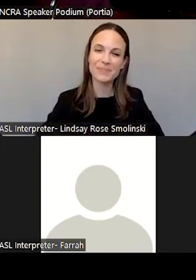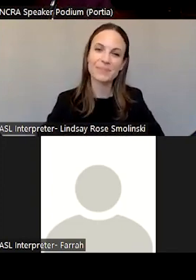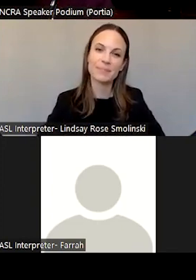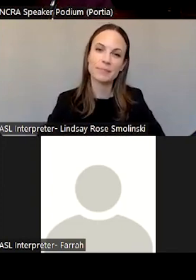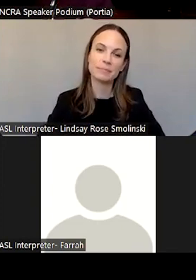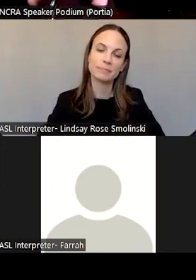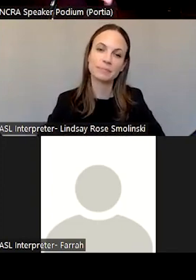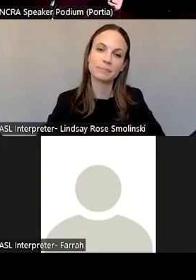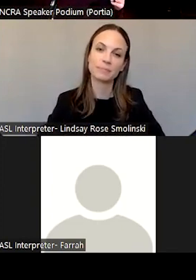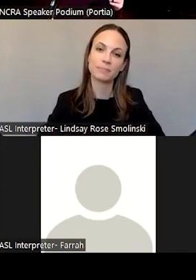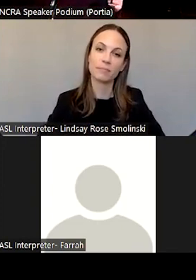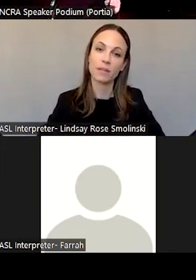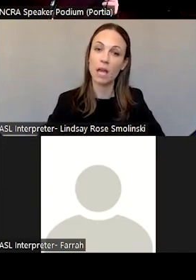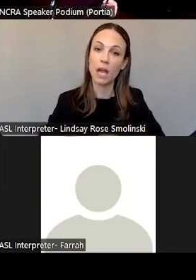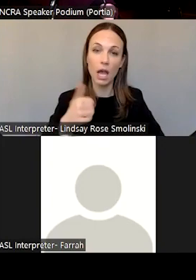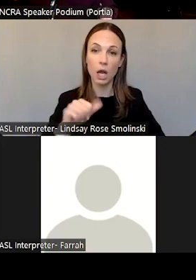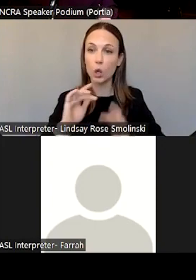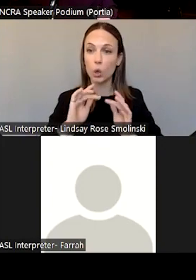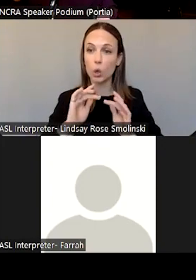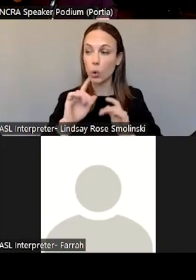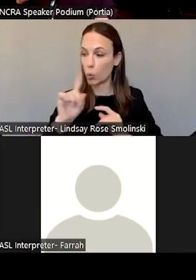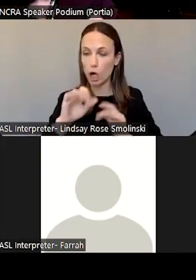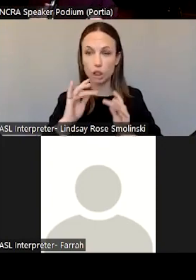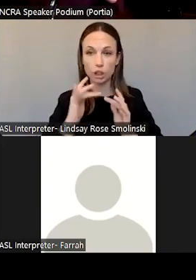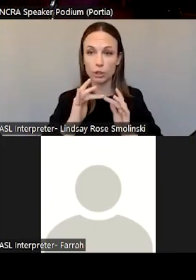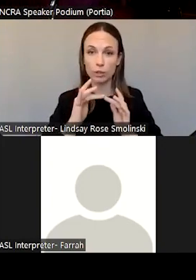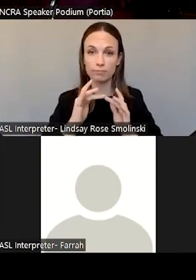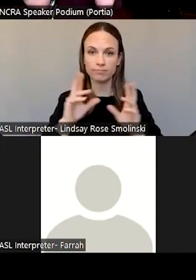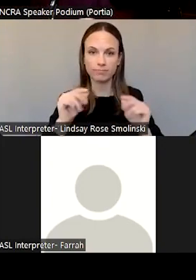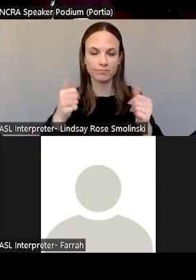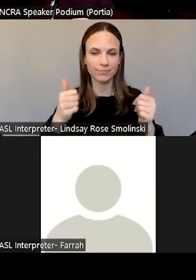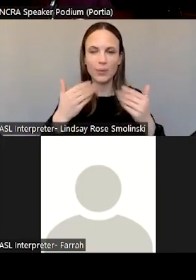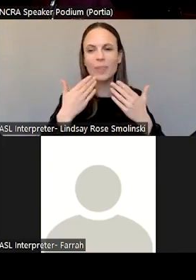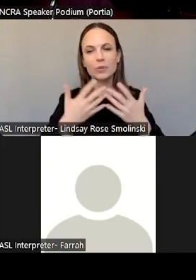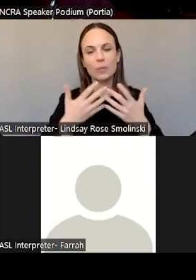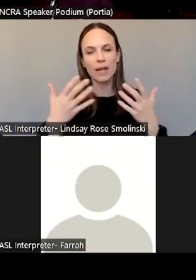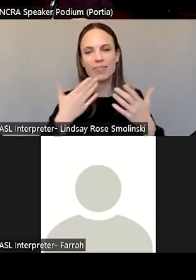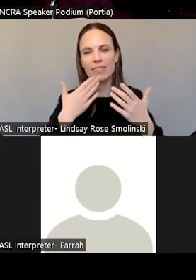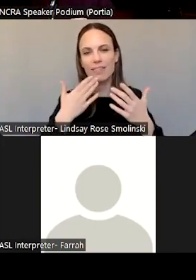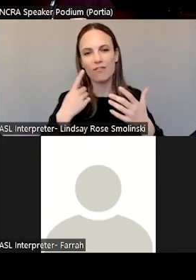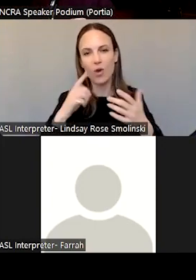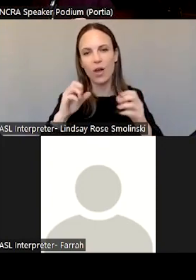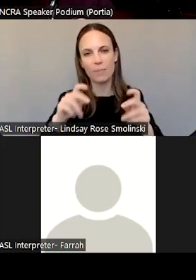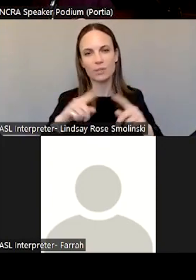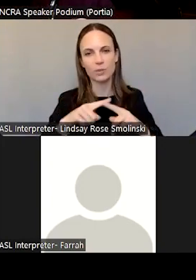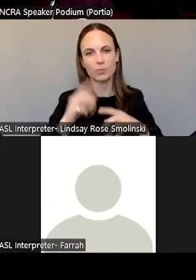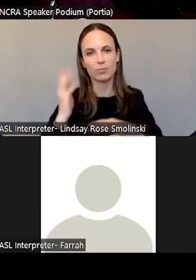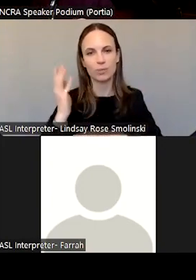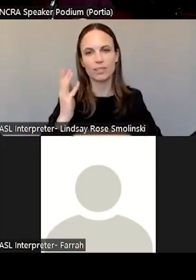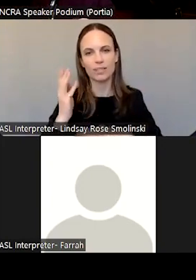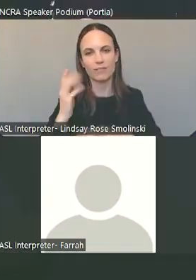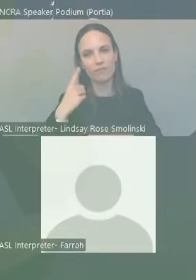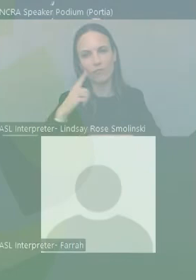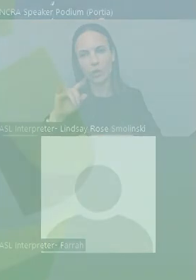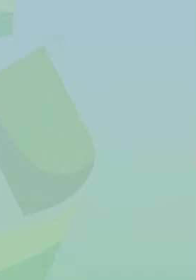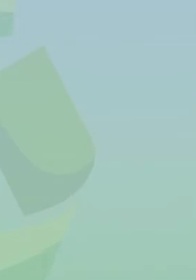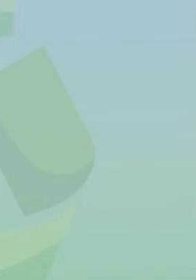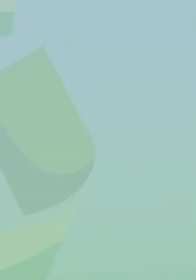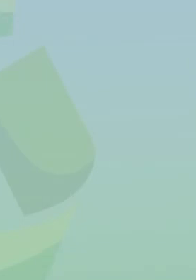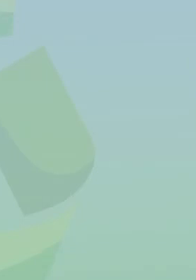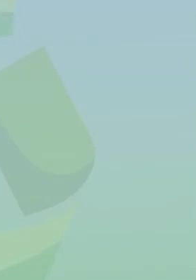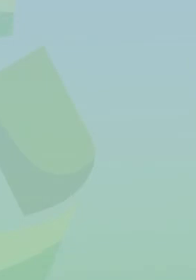Okay. And any questions online, David? No, good. Well, thank you so much. And thank you for the opportunity to present on behalf of Jessica.